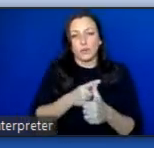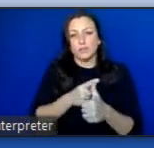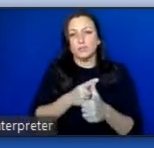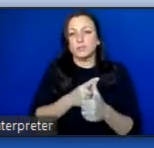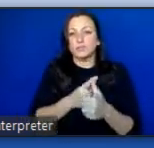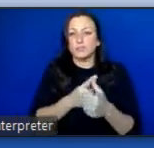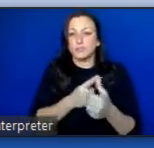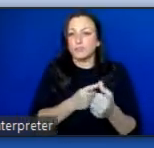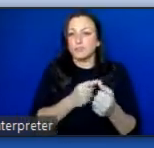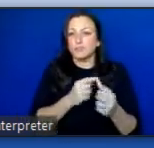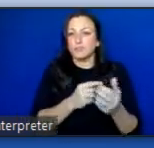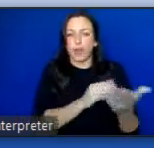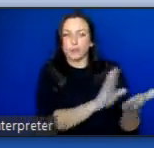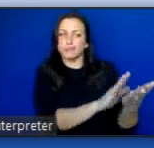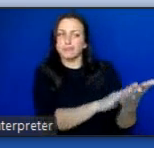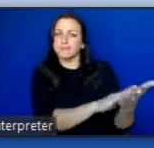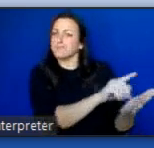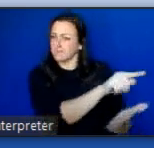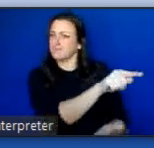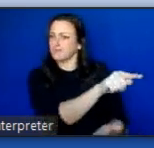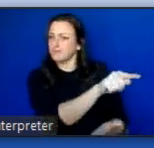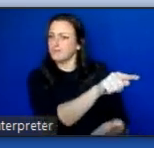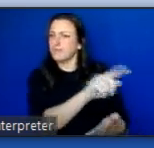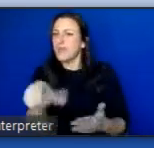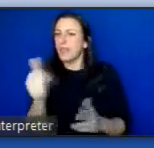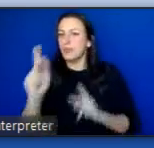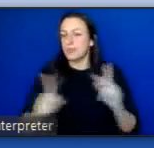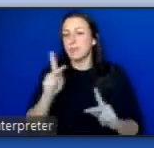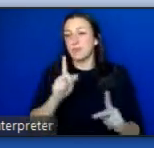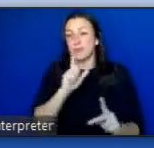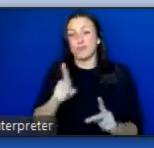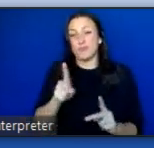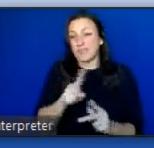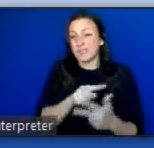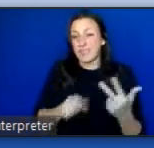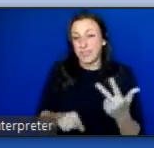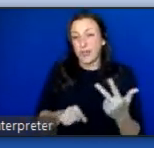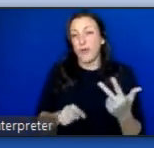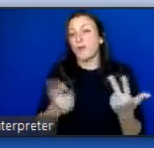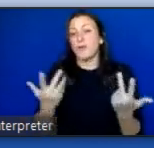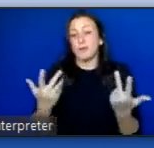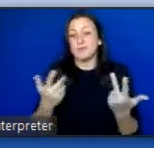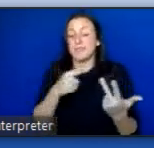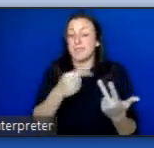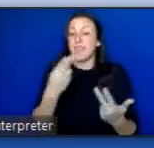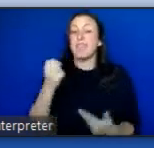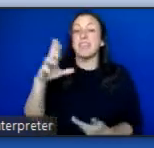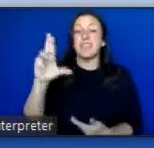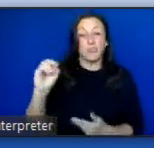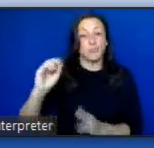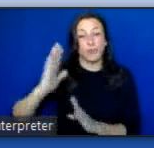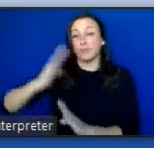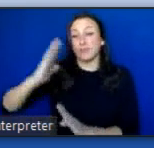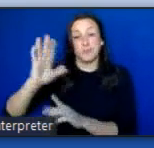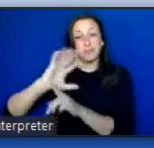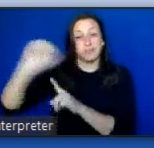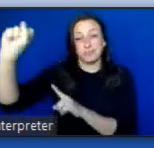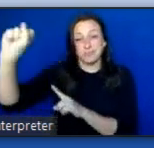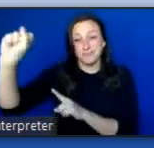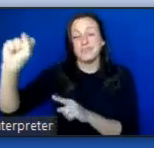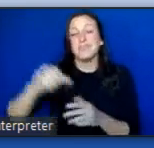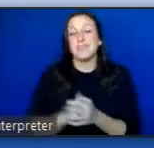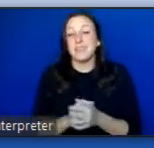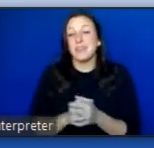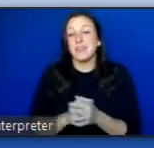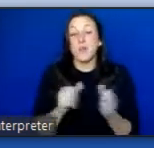others. They are truly my unsung heroes throughout this pandemic, and we could not have done it